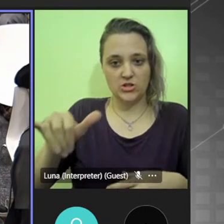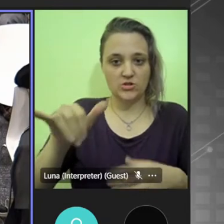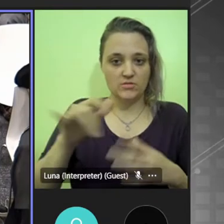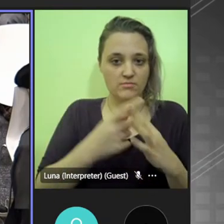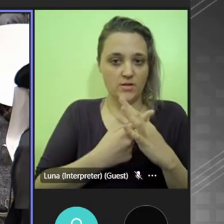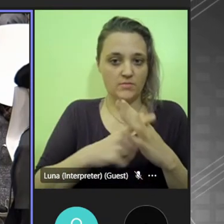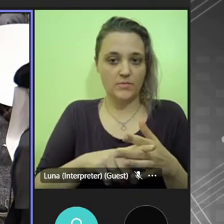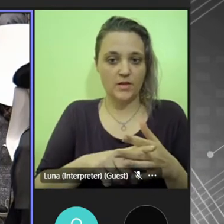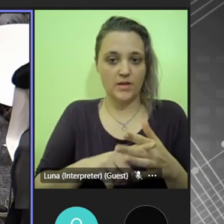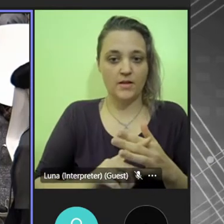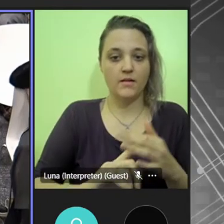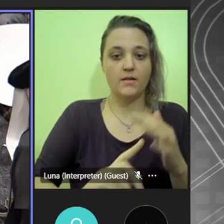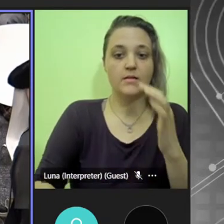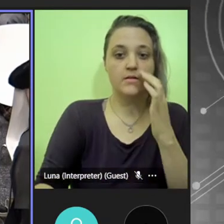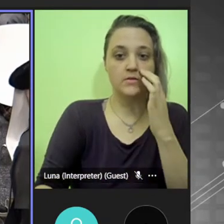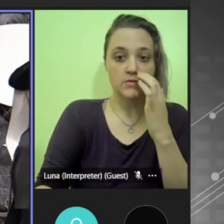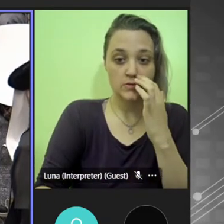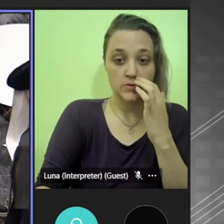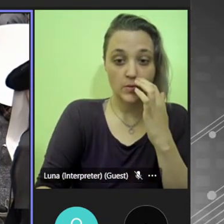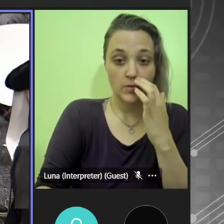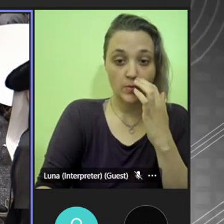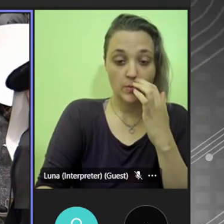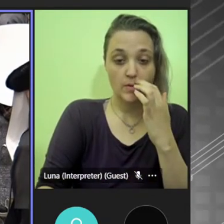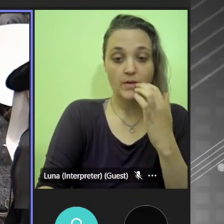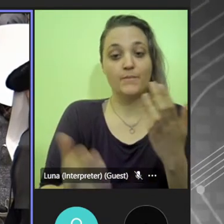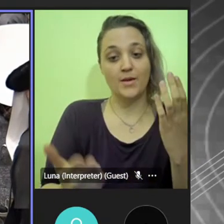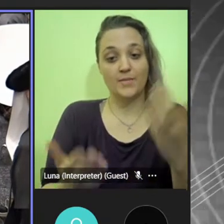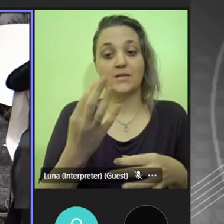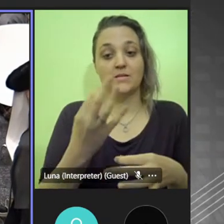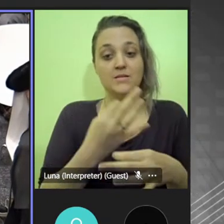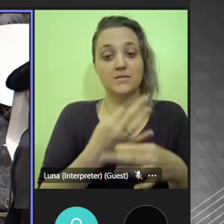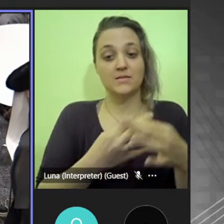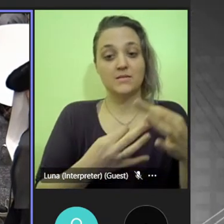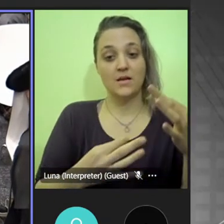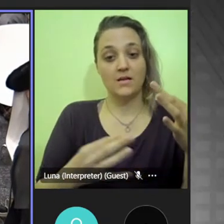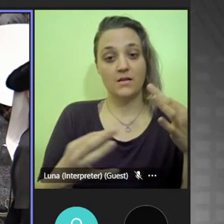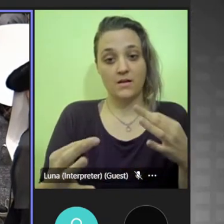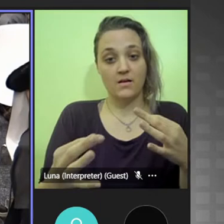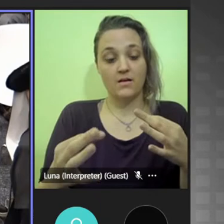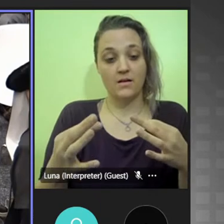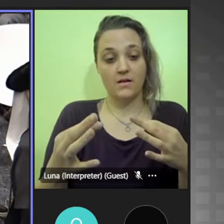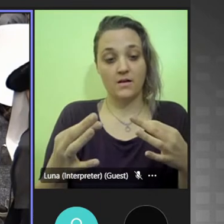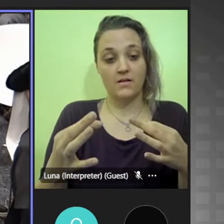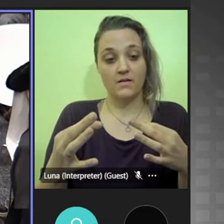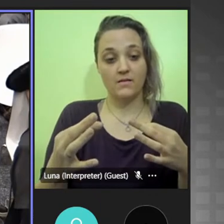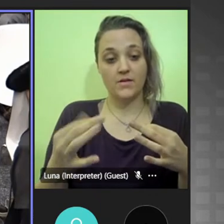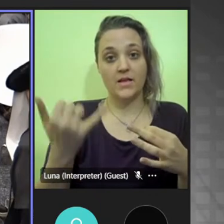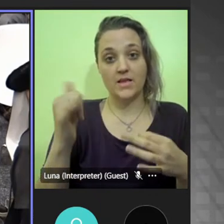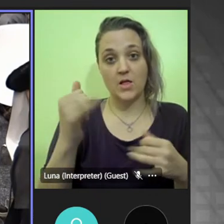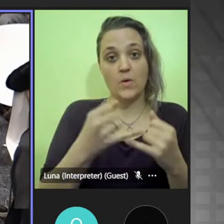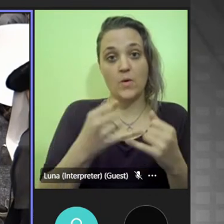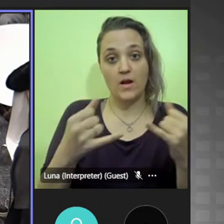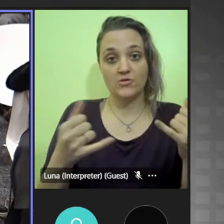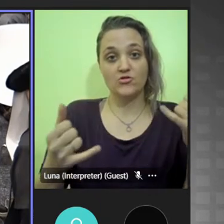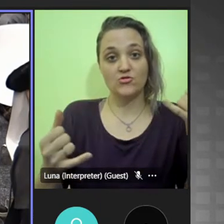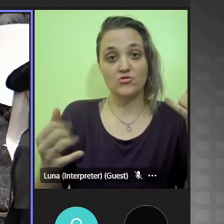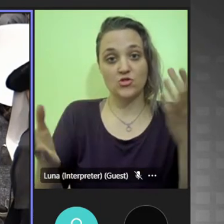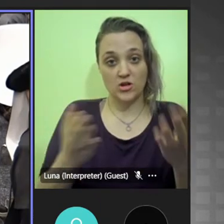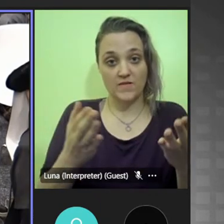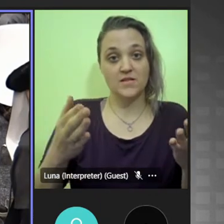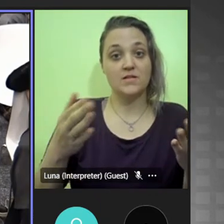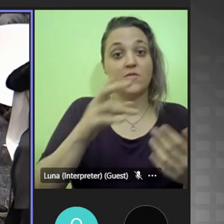this fiscal year comes into play and so maybe instead of instead of cut on cutting